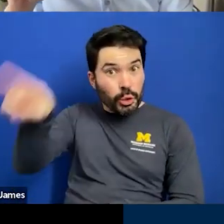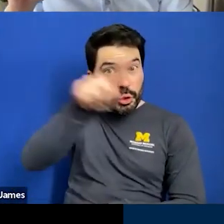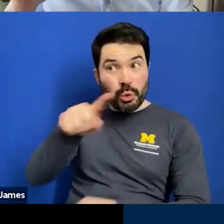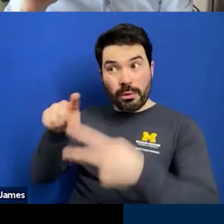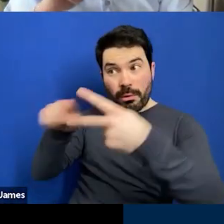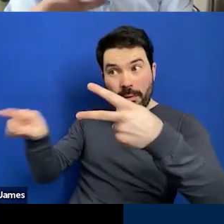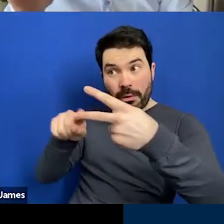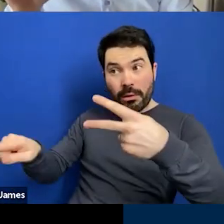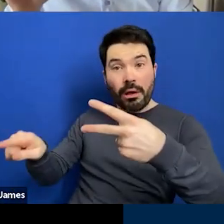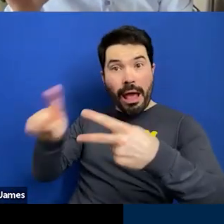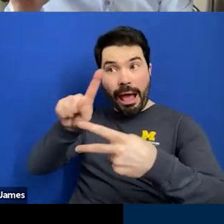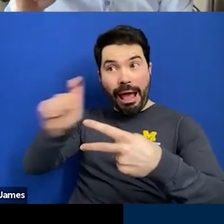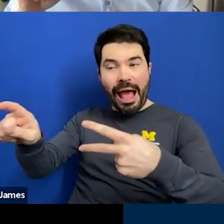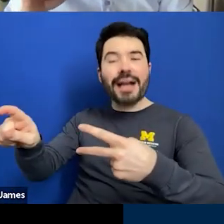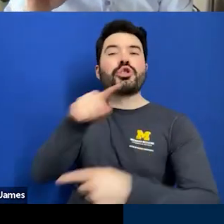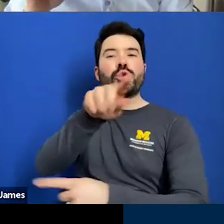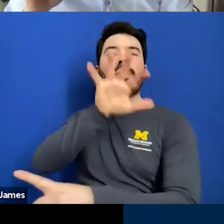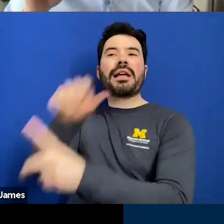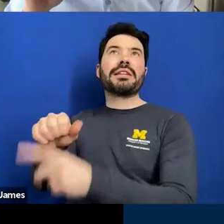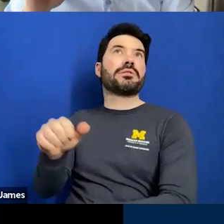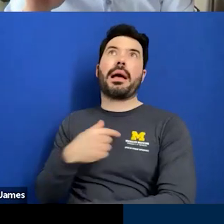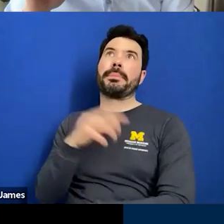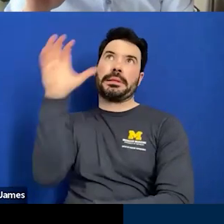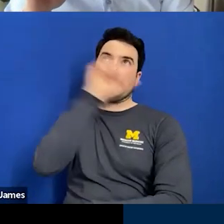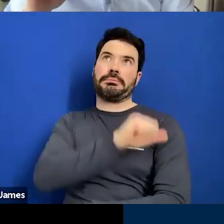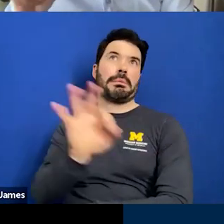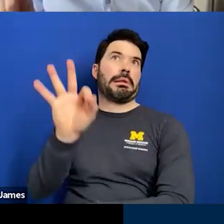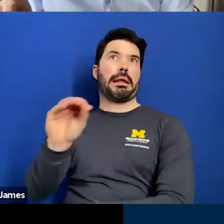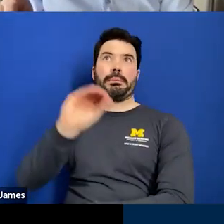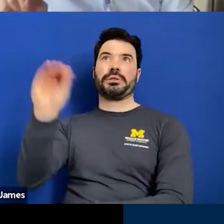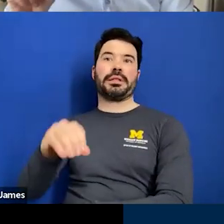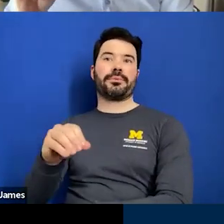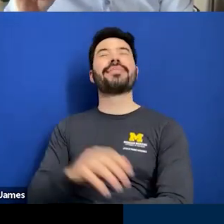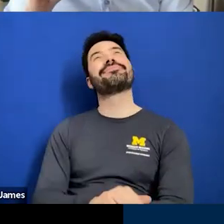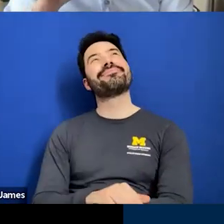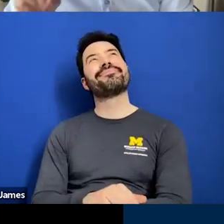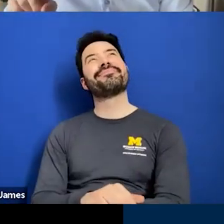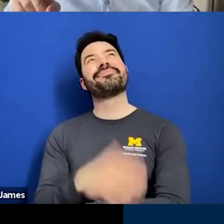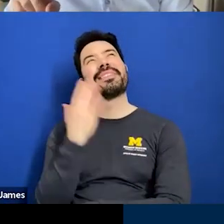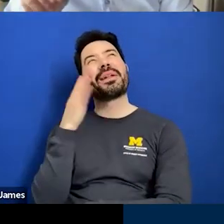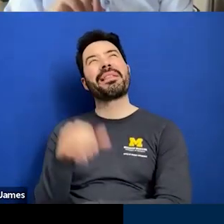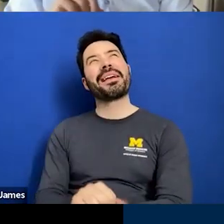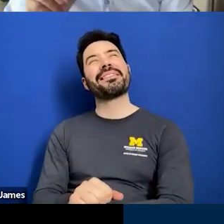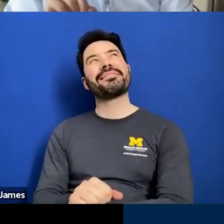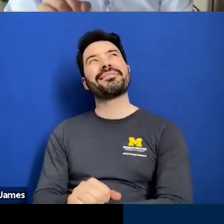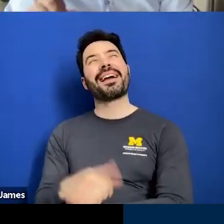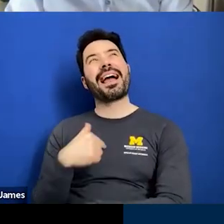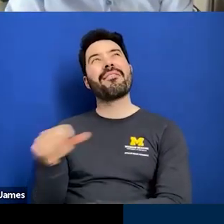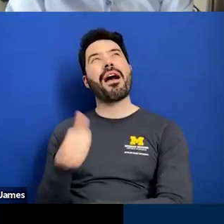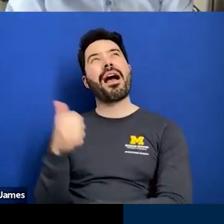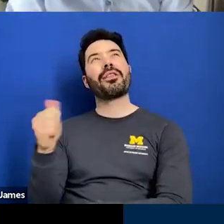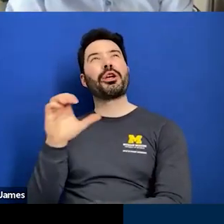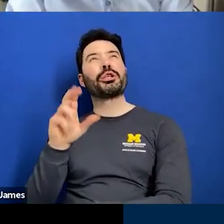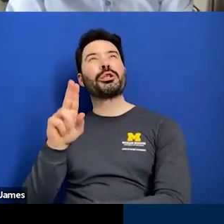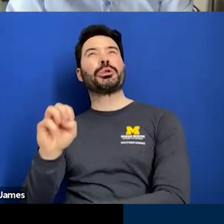hearing loss. Like I would say 90%. I actually don't know that because I use other cues like visual cues, and we'll